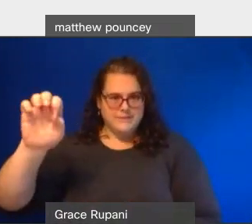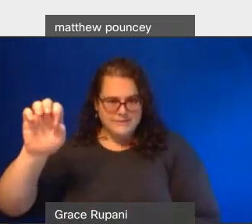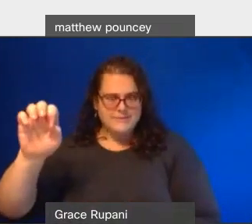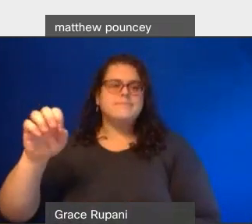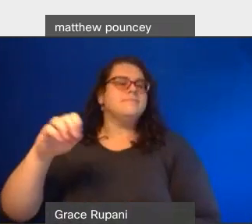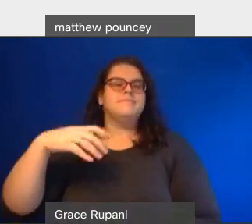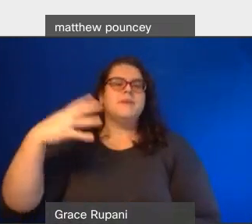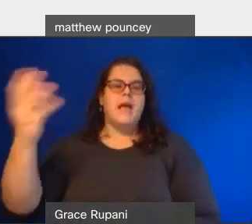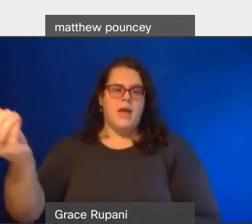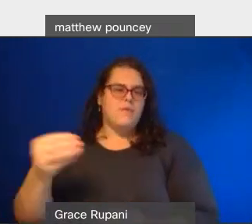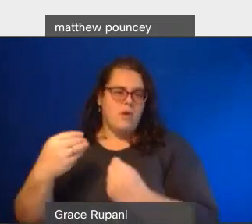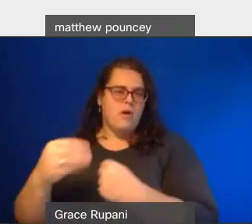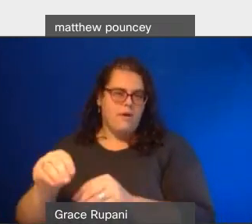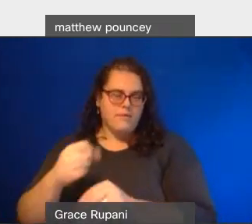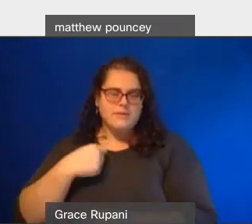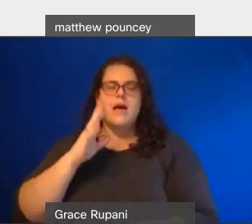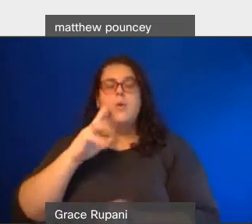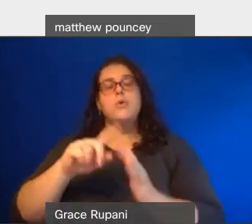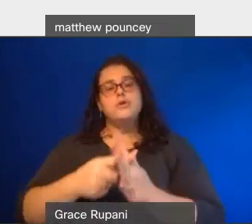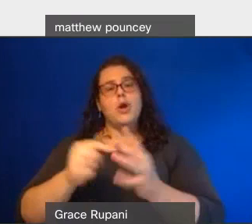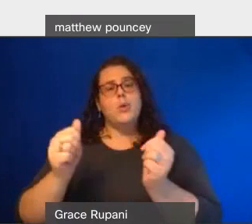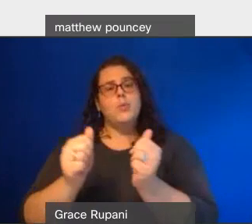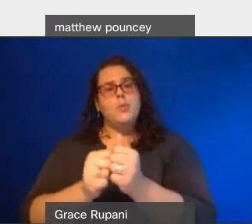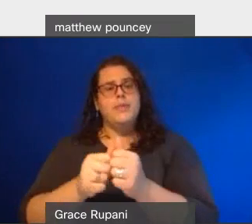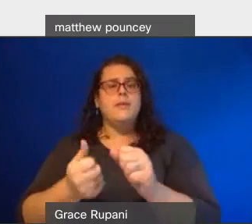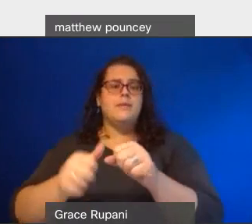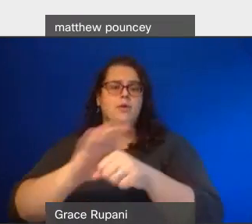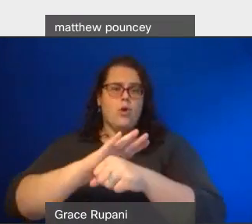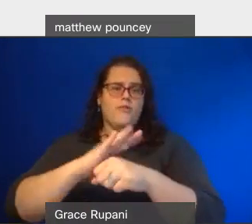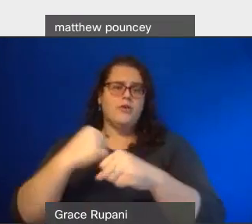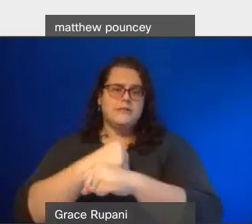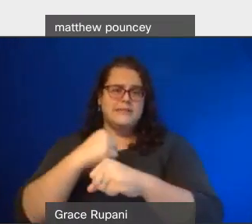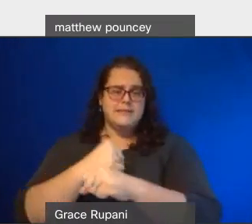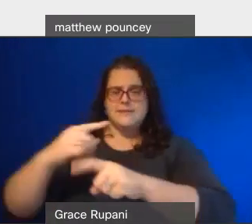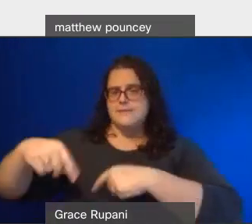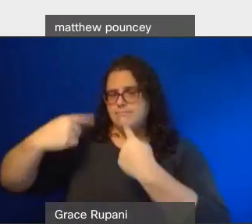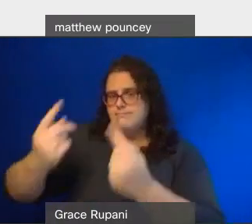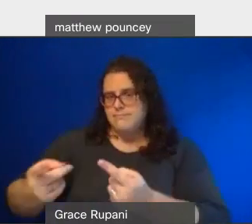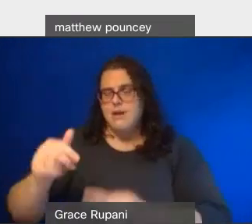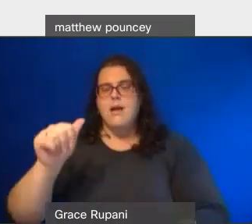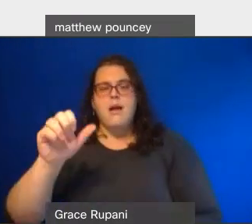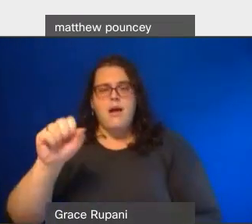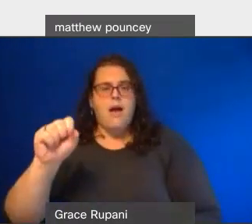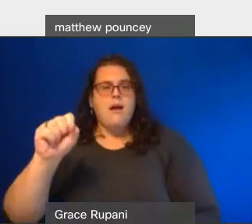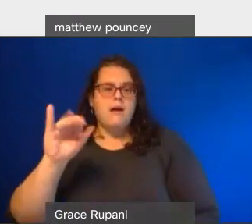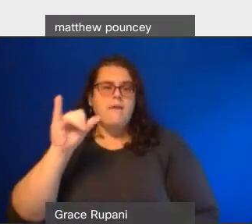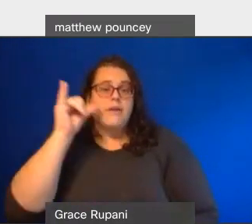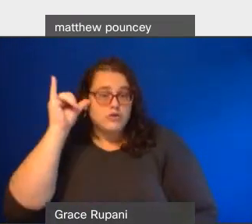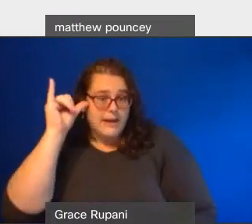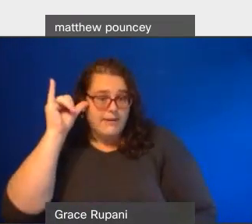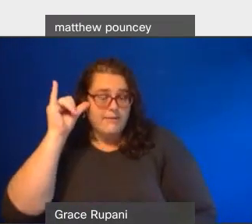begin with the statistics on the coronavirus. As of yesterday, we have